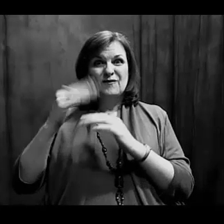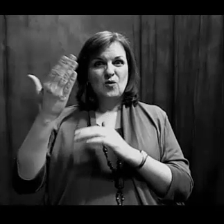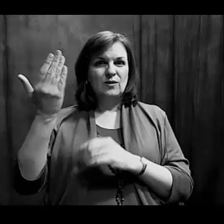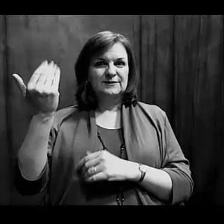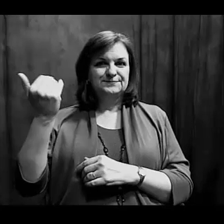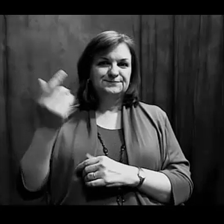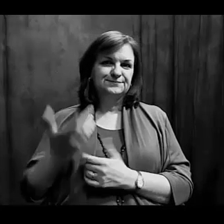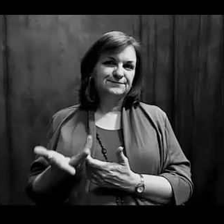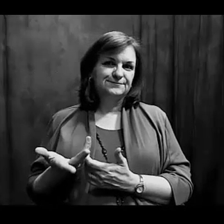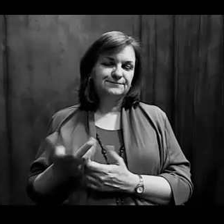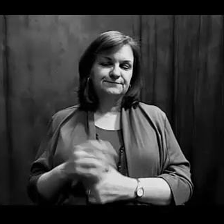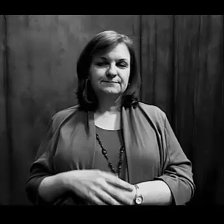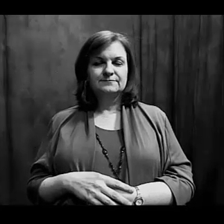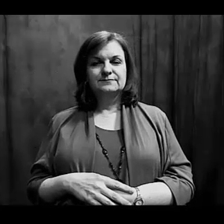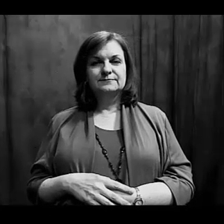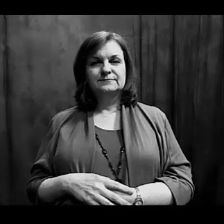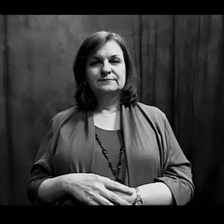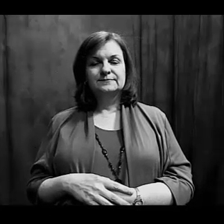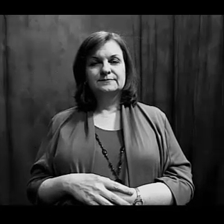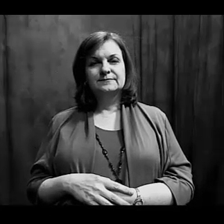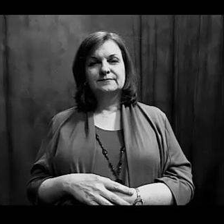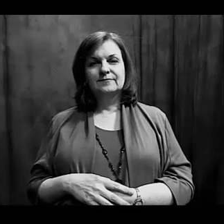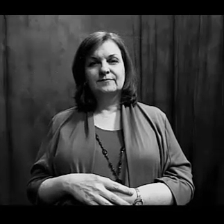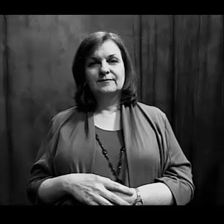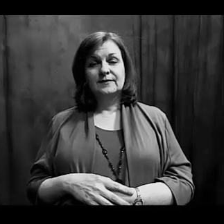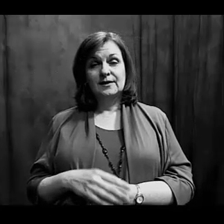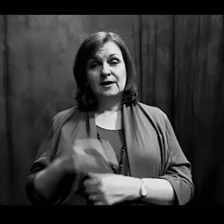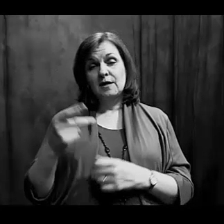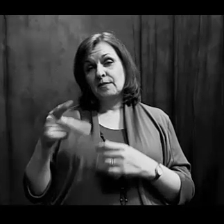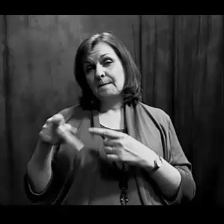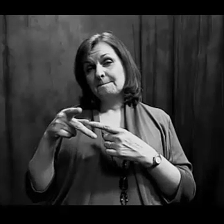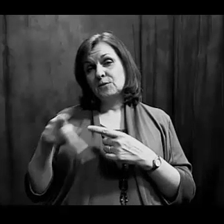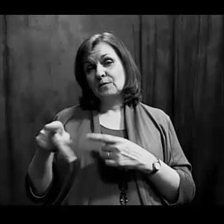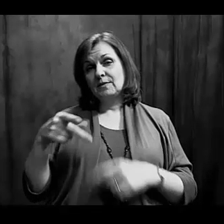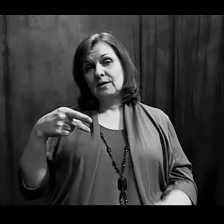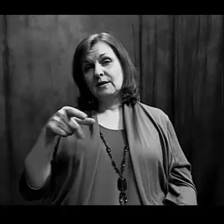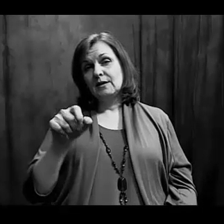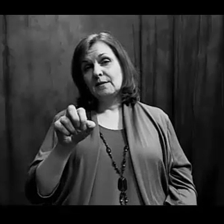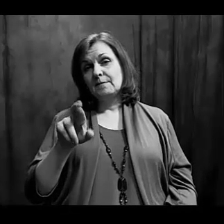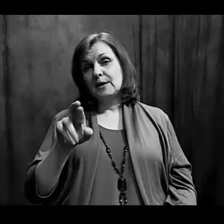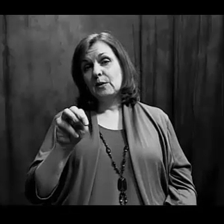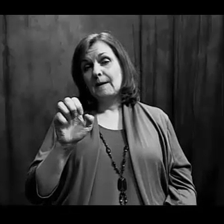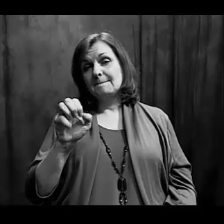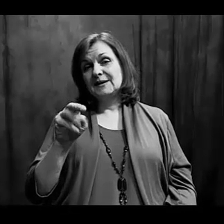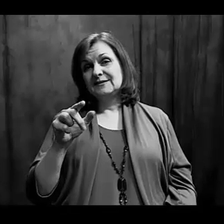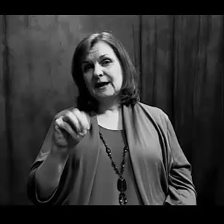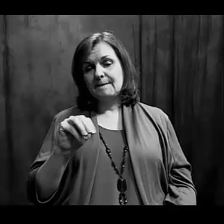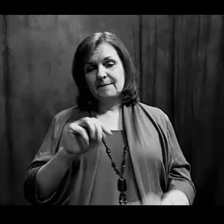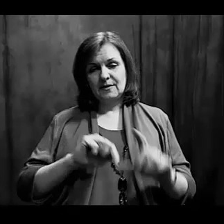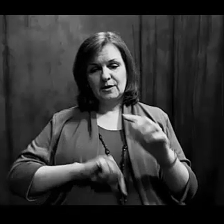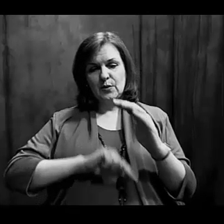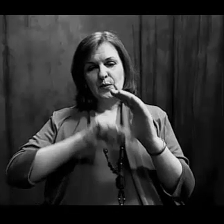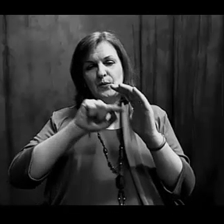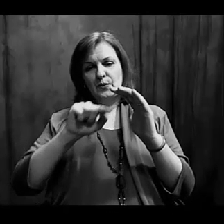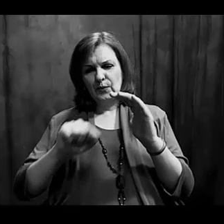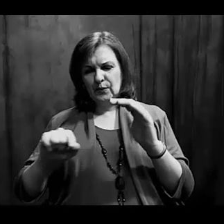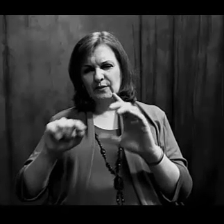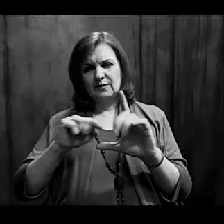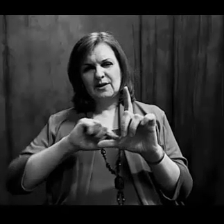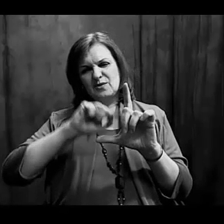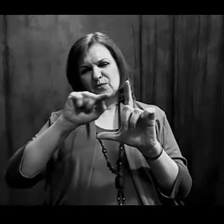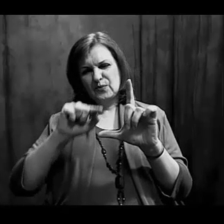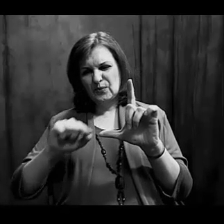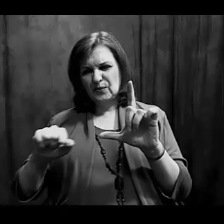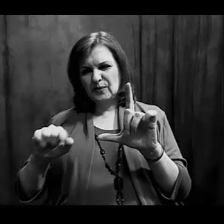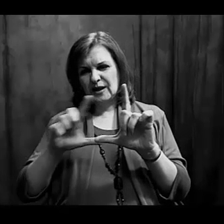is compared to before. So not only is the purple Paramecium